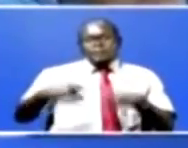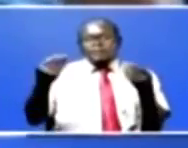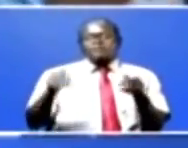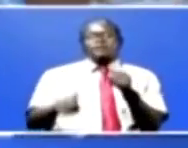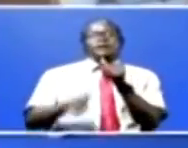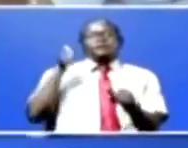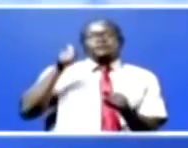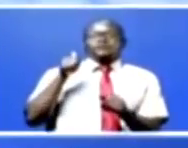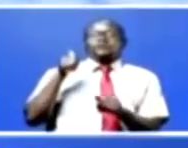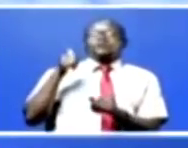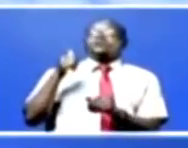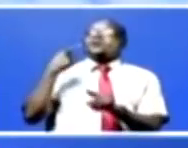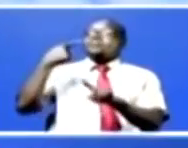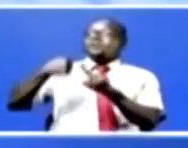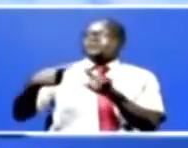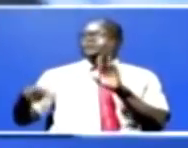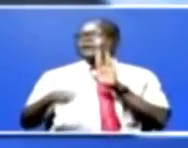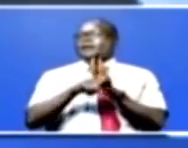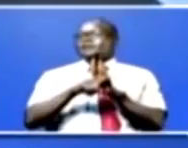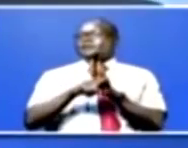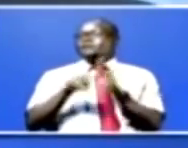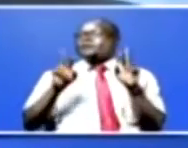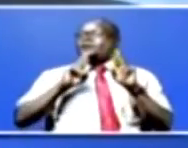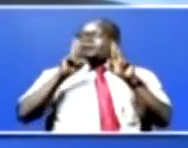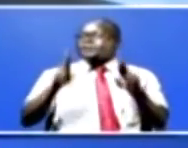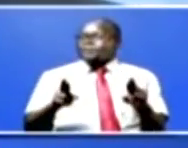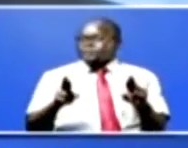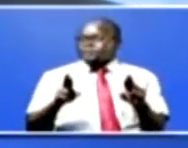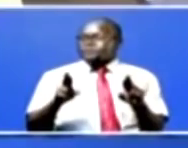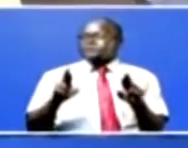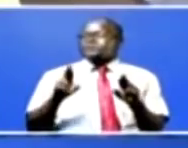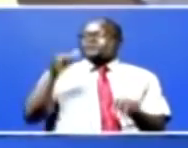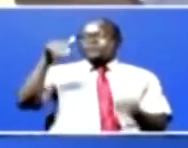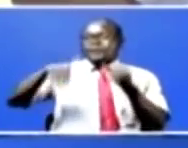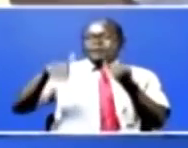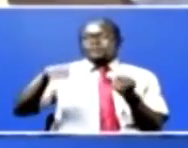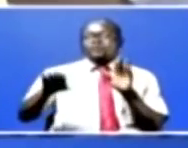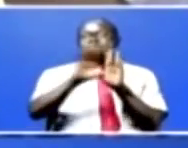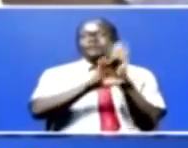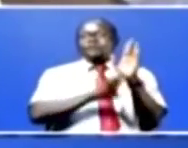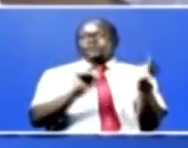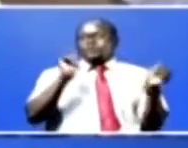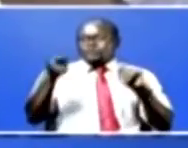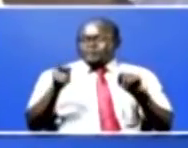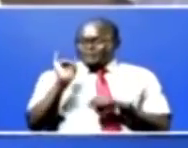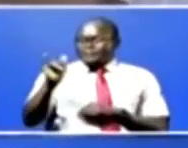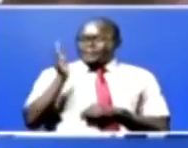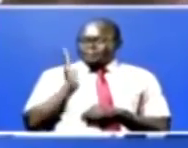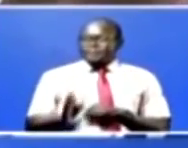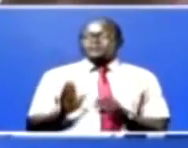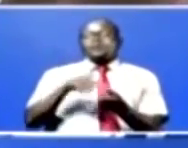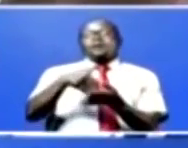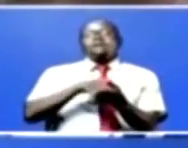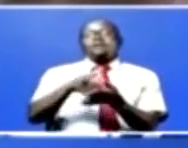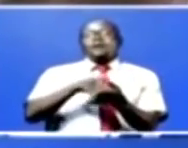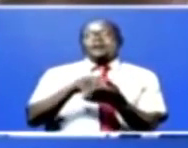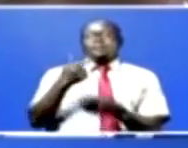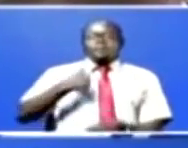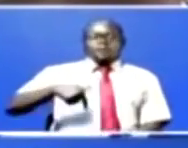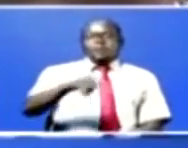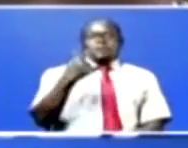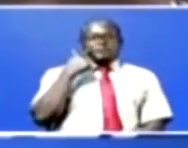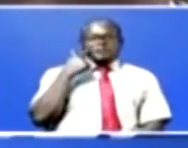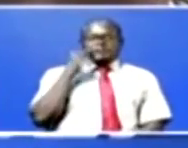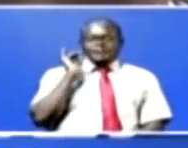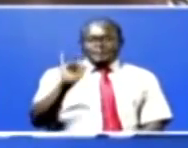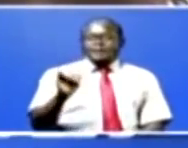objective response to the referendum question that you're putting across. That person will have become vulnerable. And we have seen